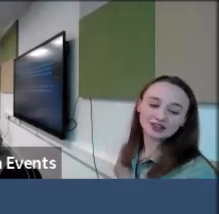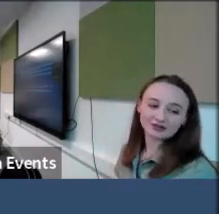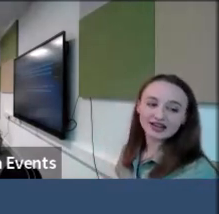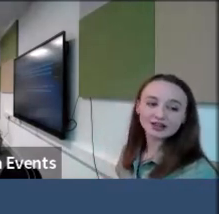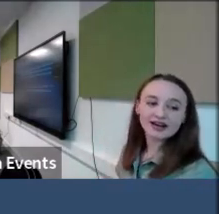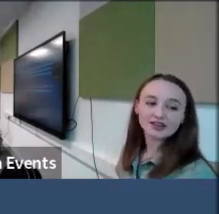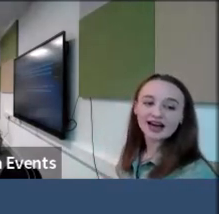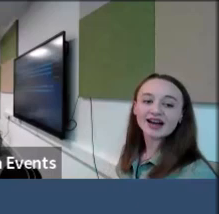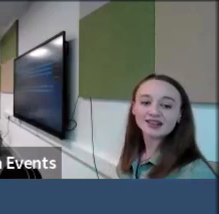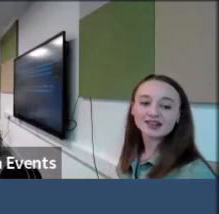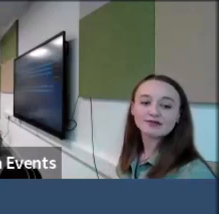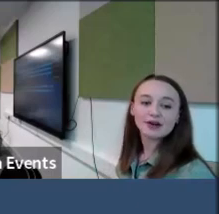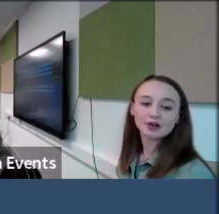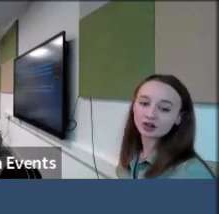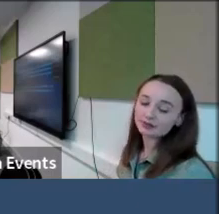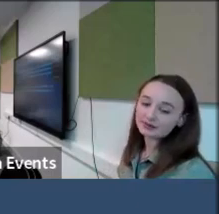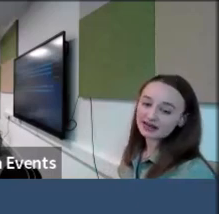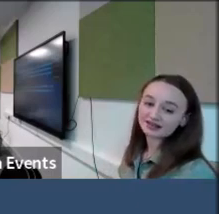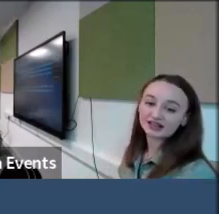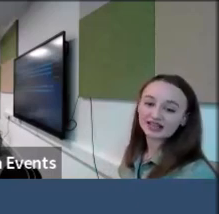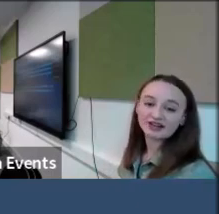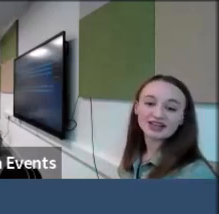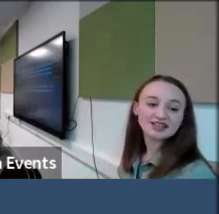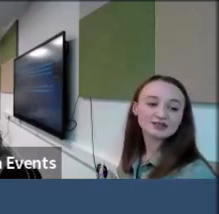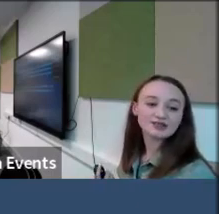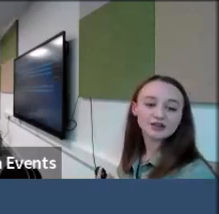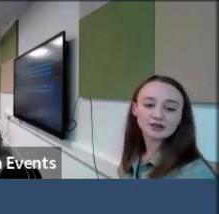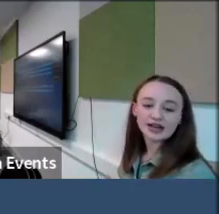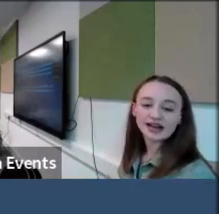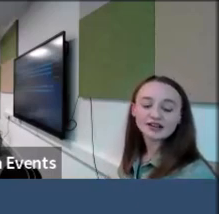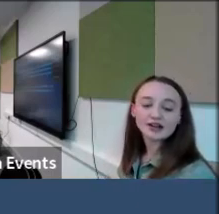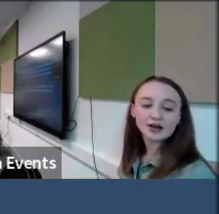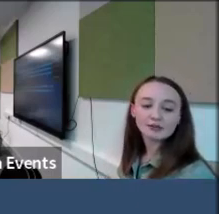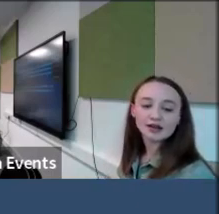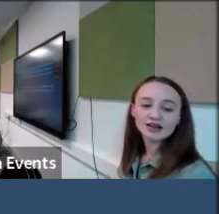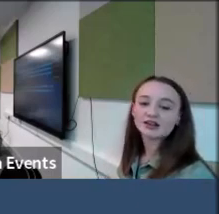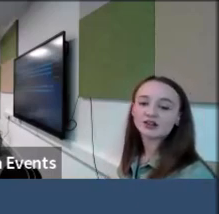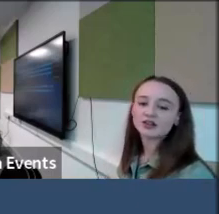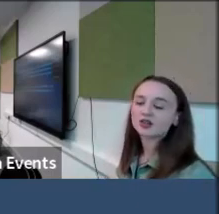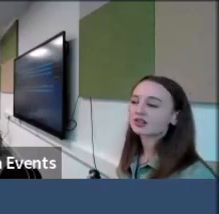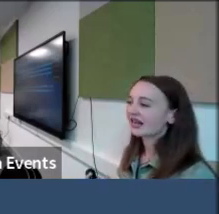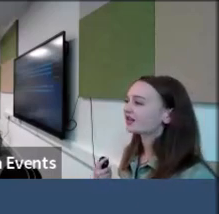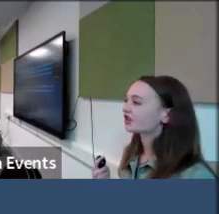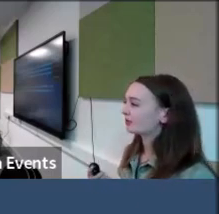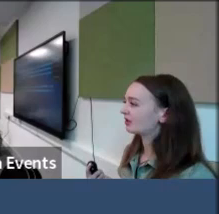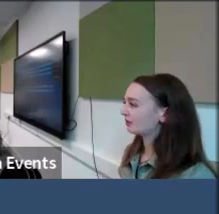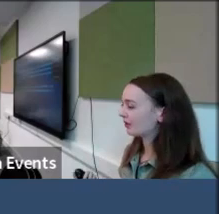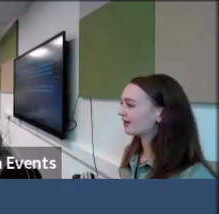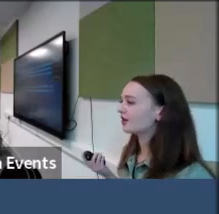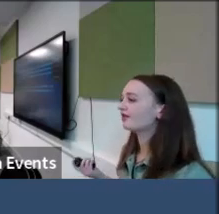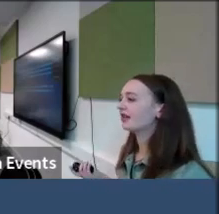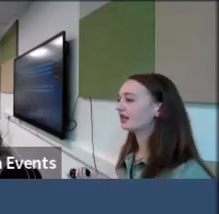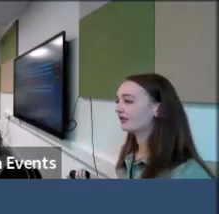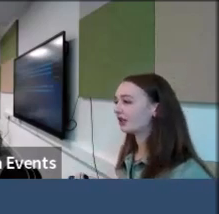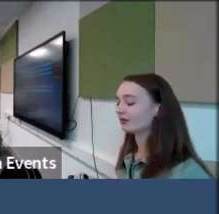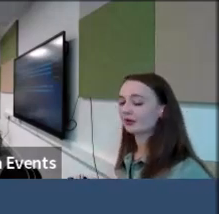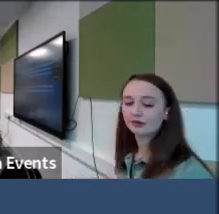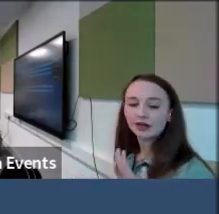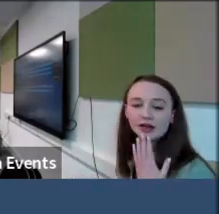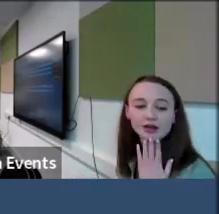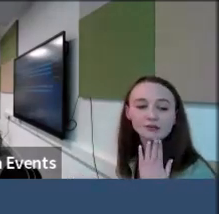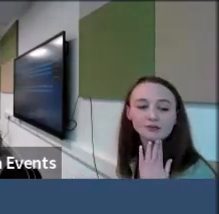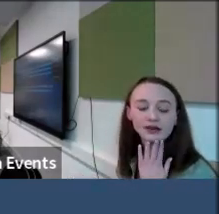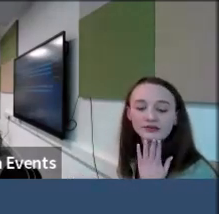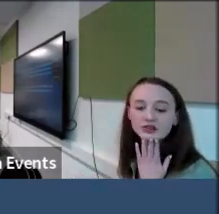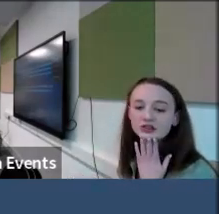Yeah, just to reiterate, that access info should be made clear and easy to find online, again, because it just takes so much of the burden off the